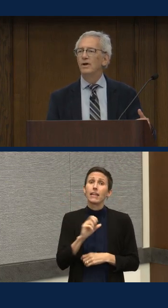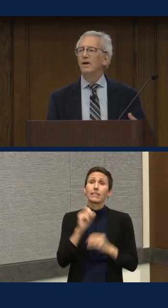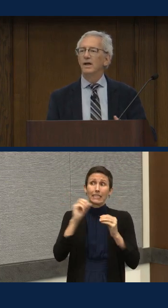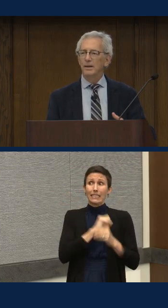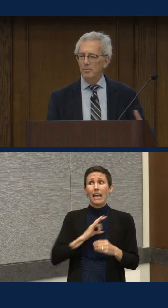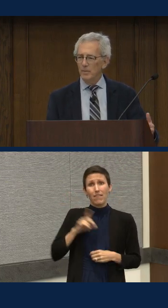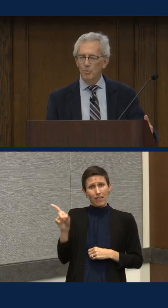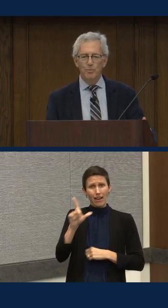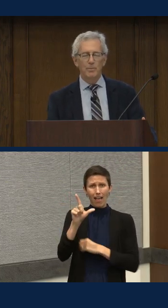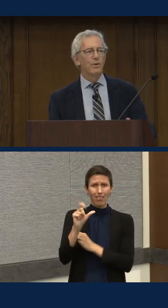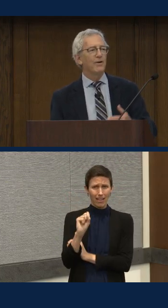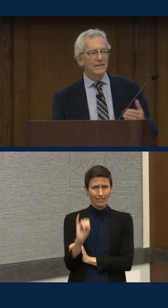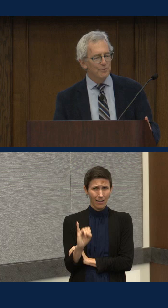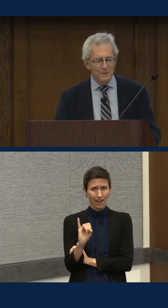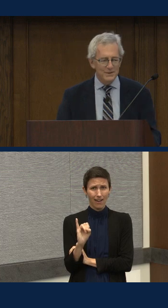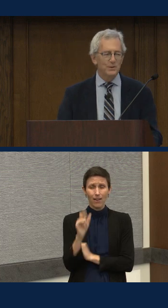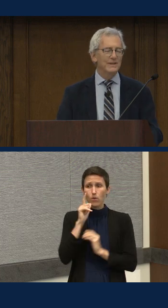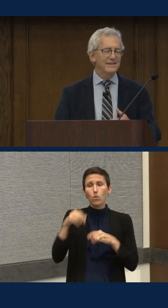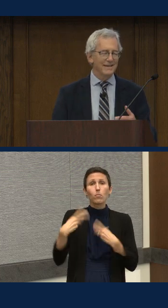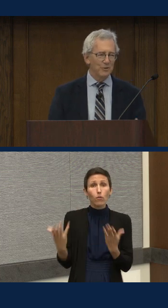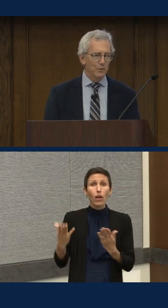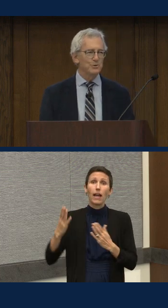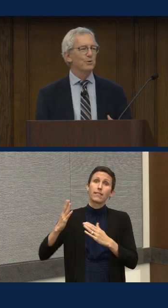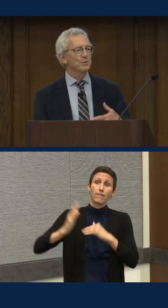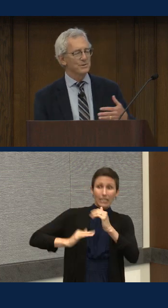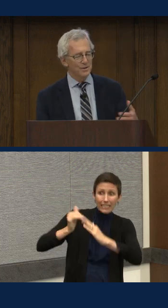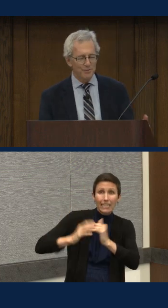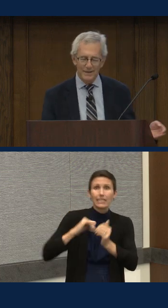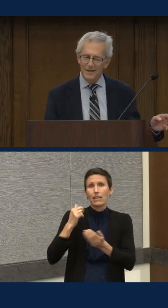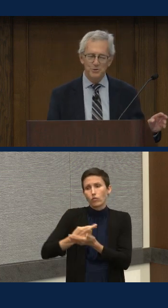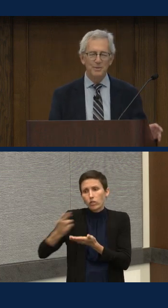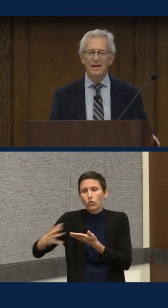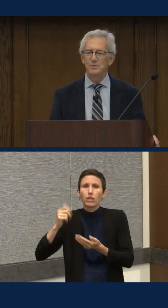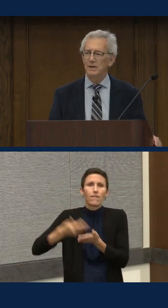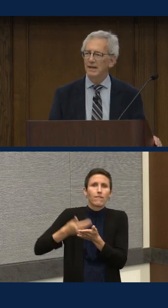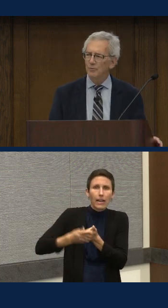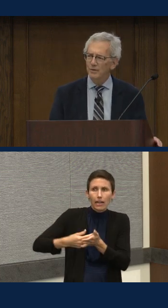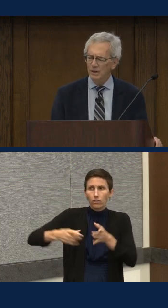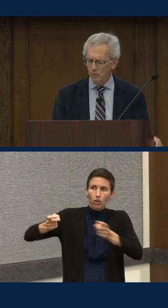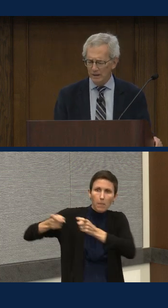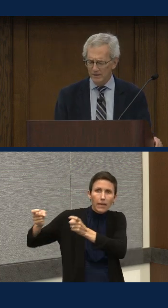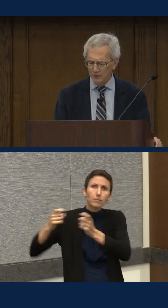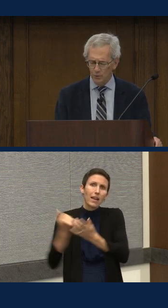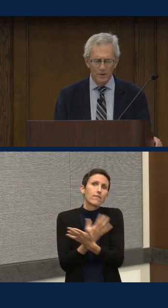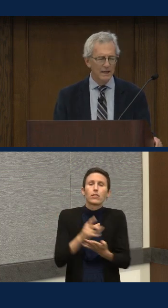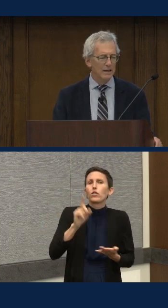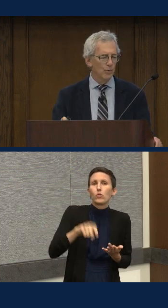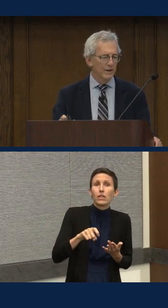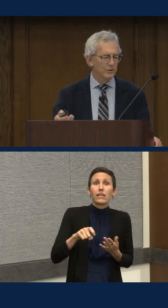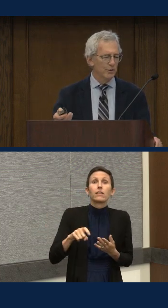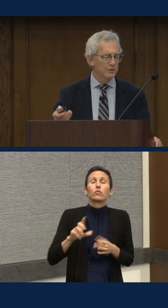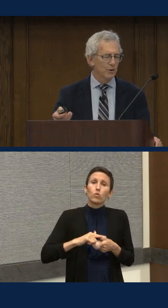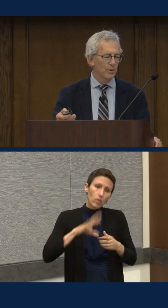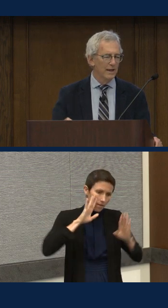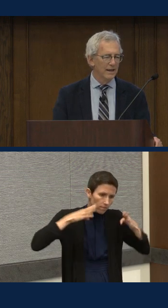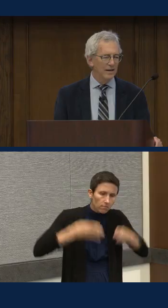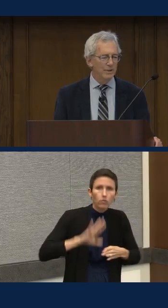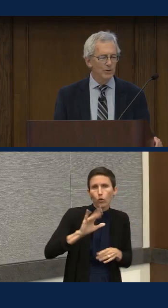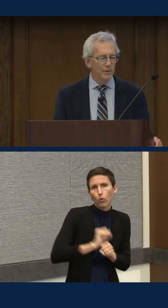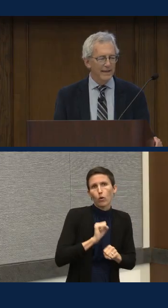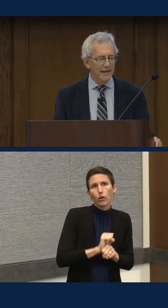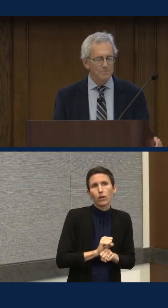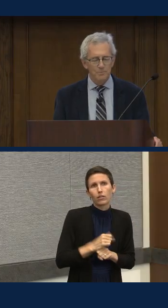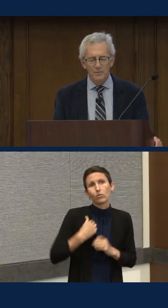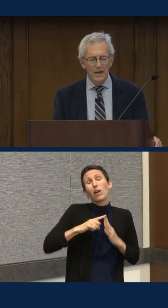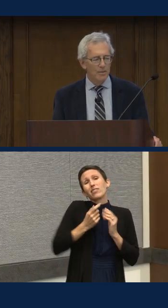who provide the facilities and the resources and the financial management and everything you need to do research. So I